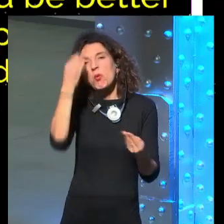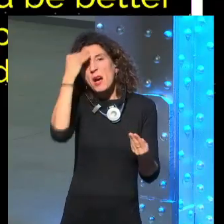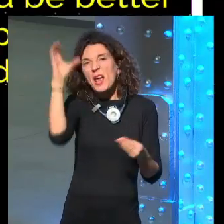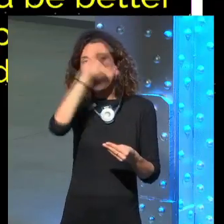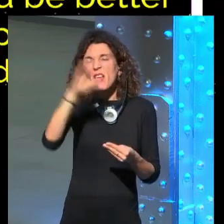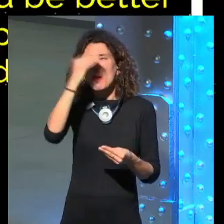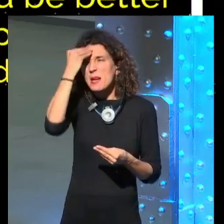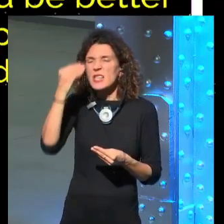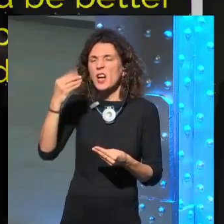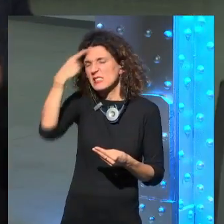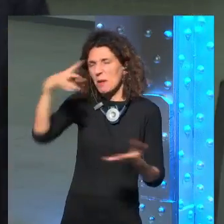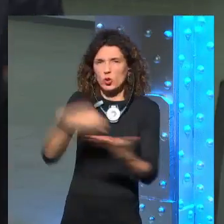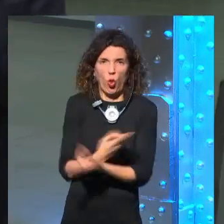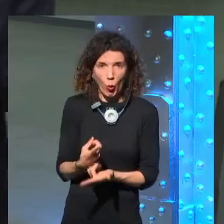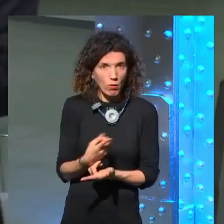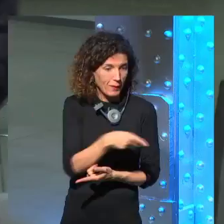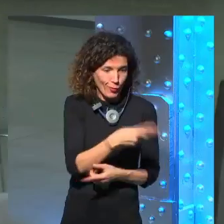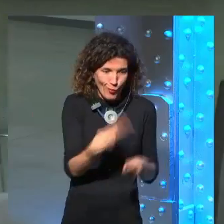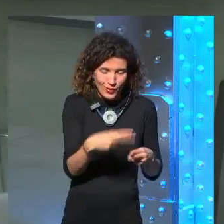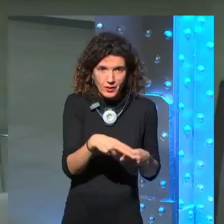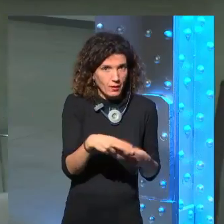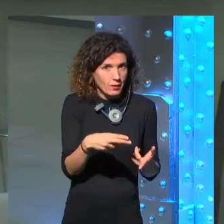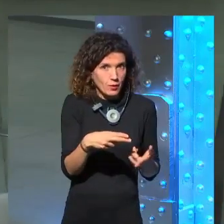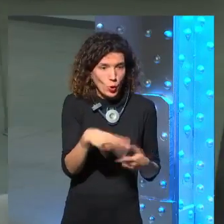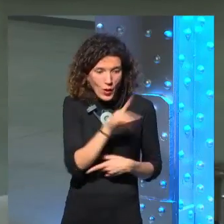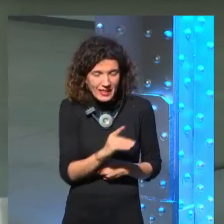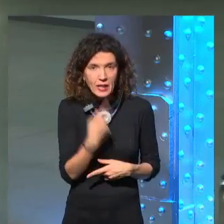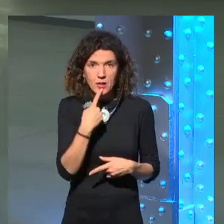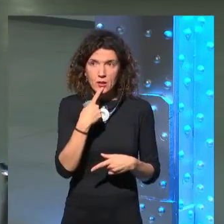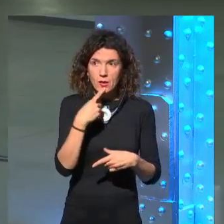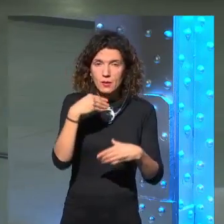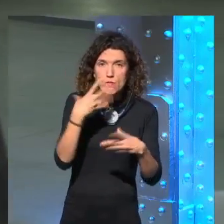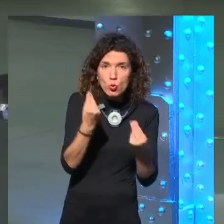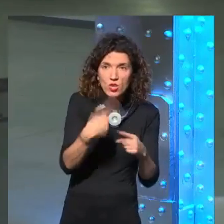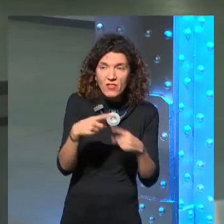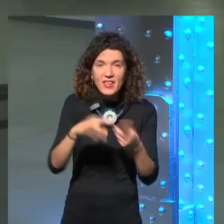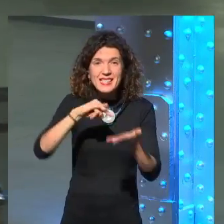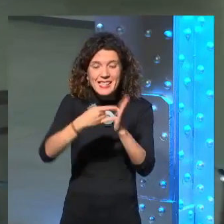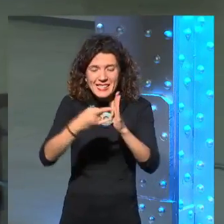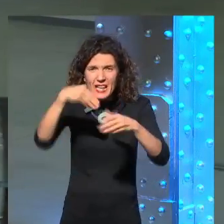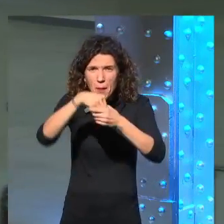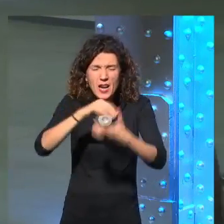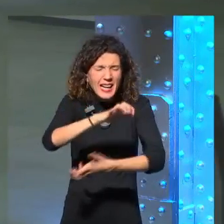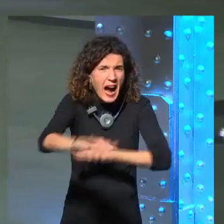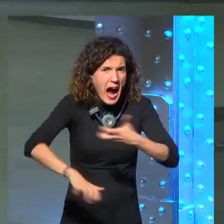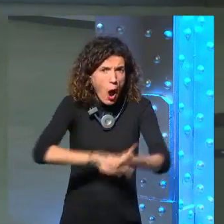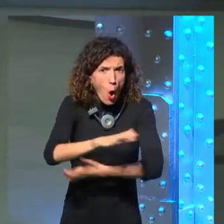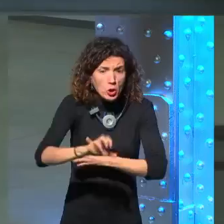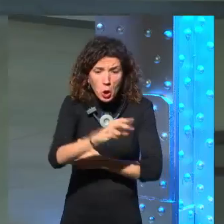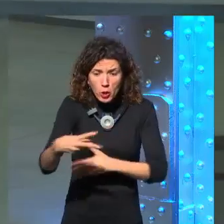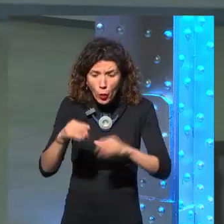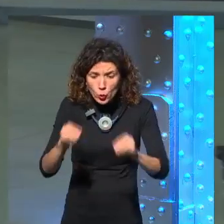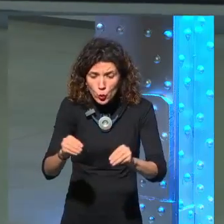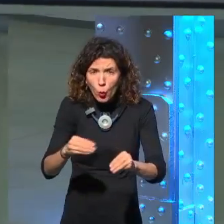don't understand this subtlety that sometimes a system can be so chaotic that we can't know what it's going to do